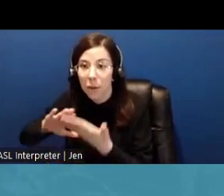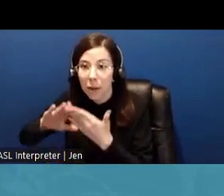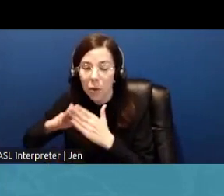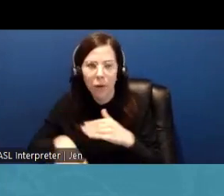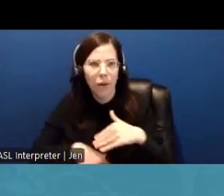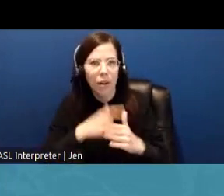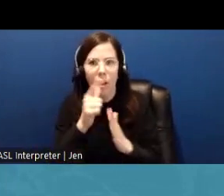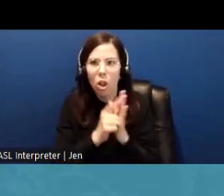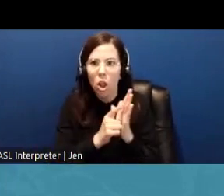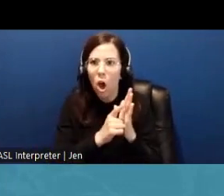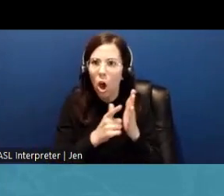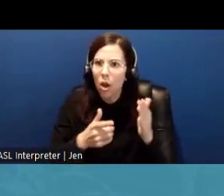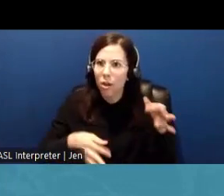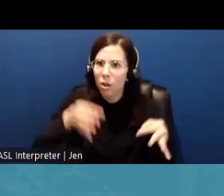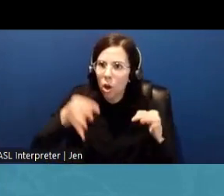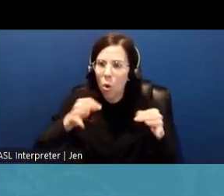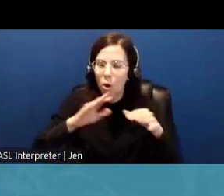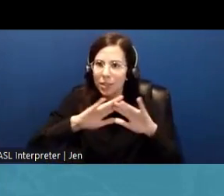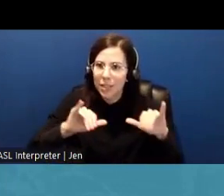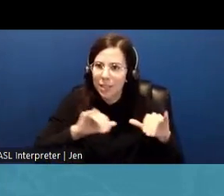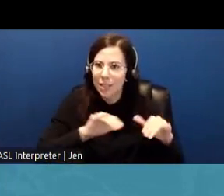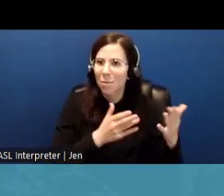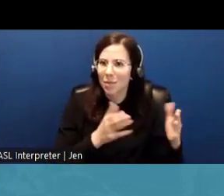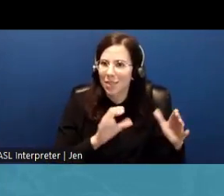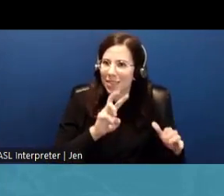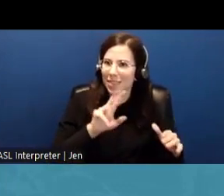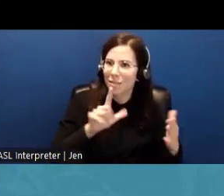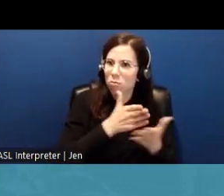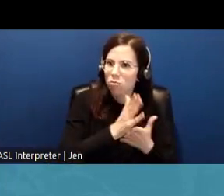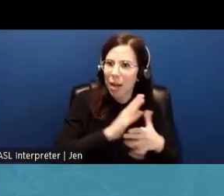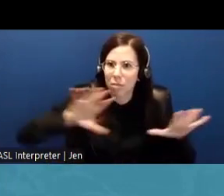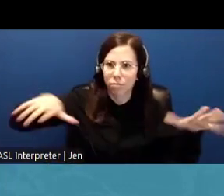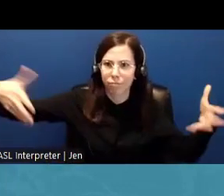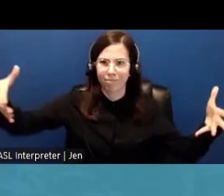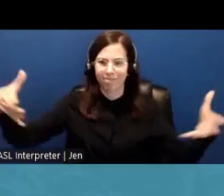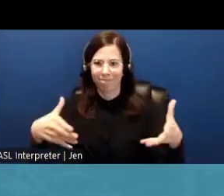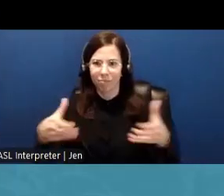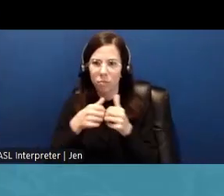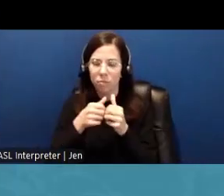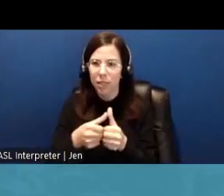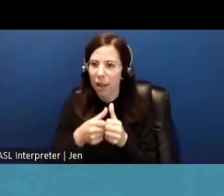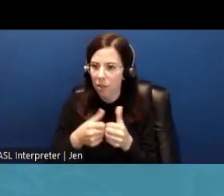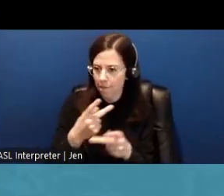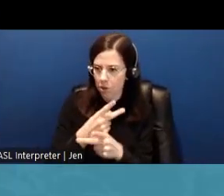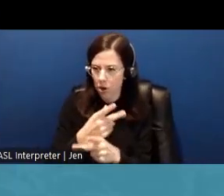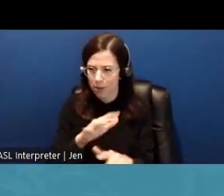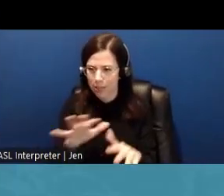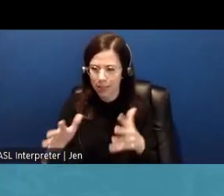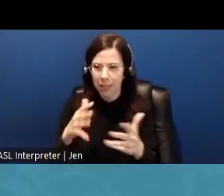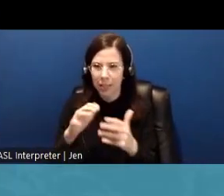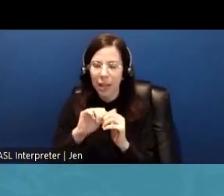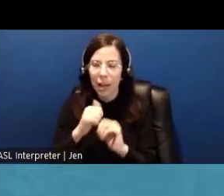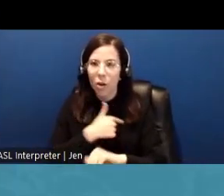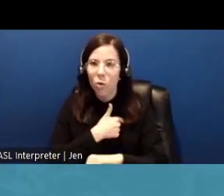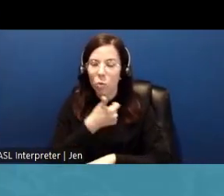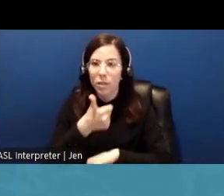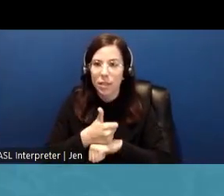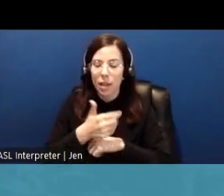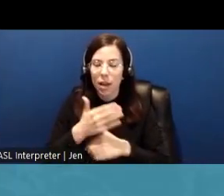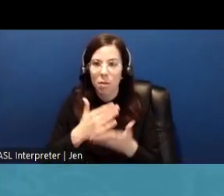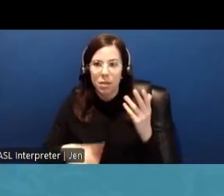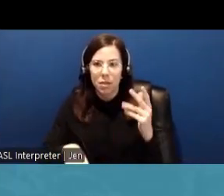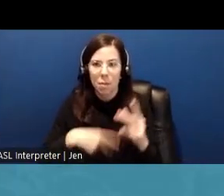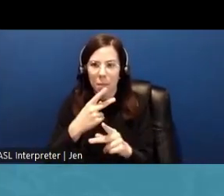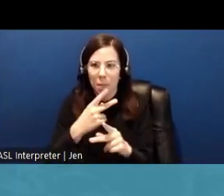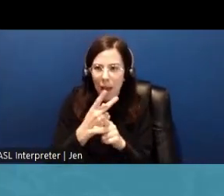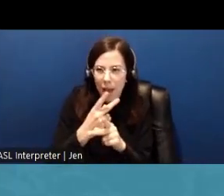order community to the civil rights community, to say, how do we put in place some